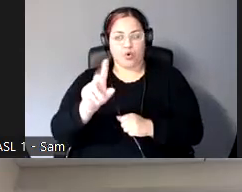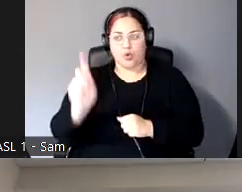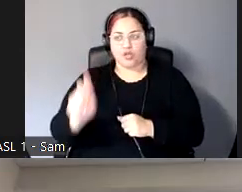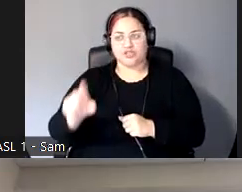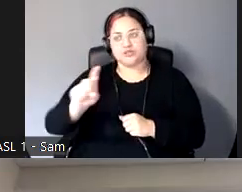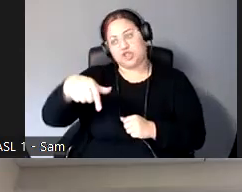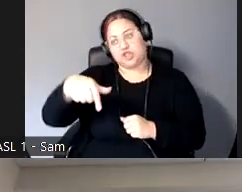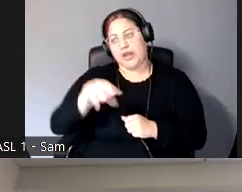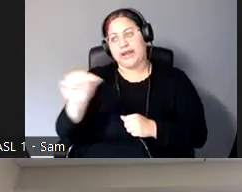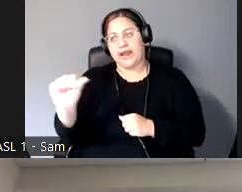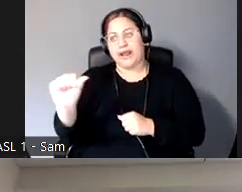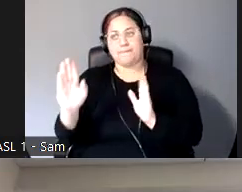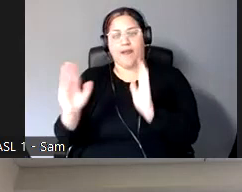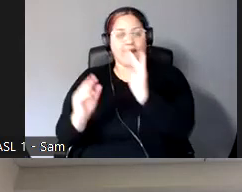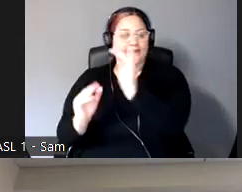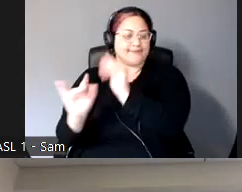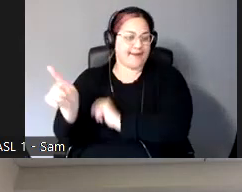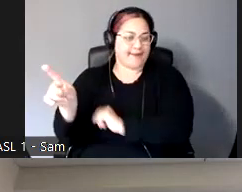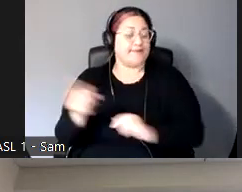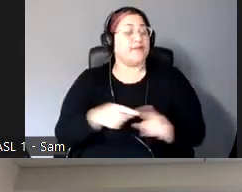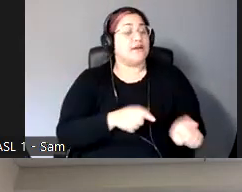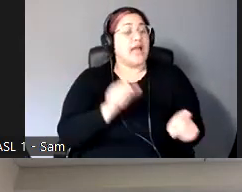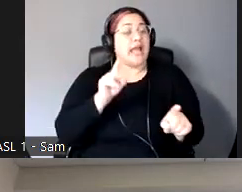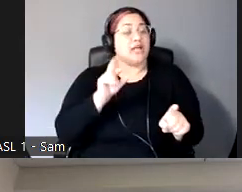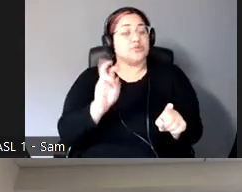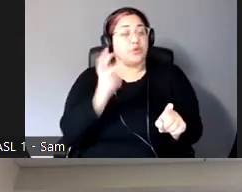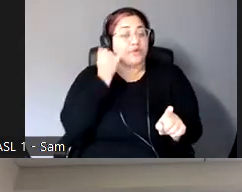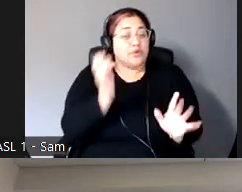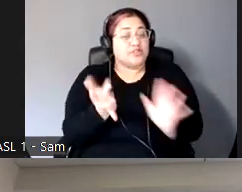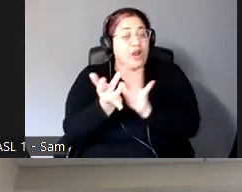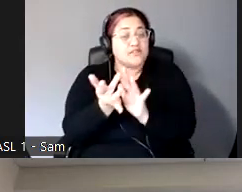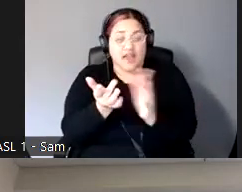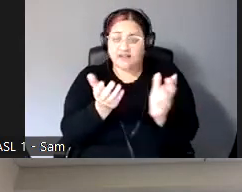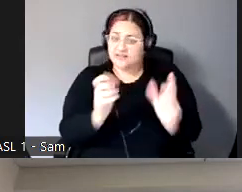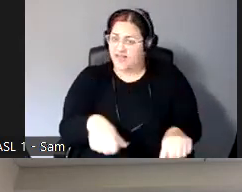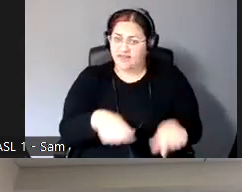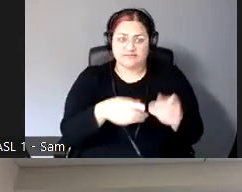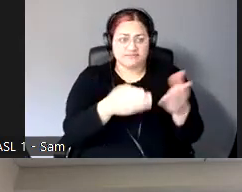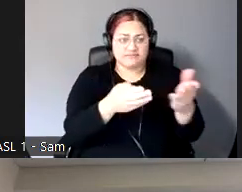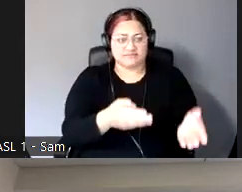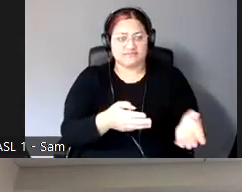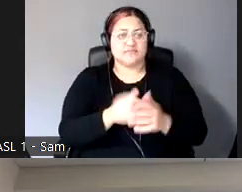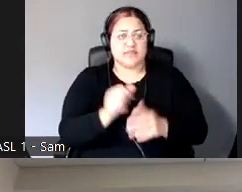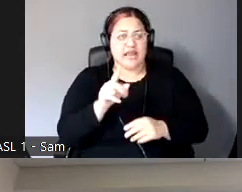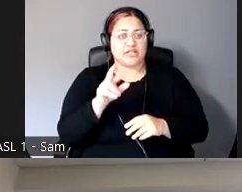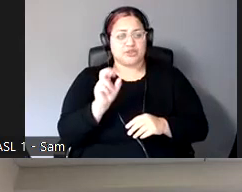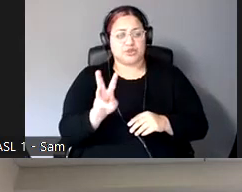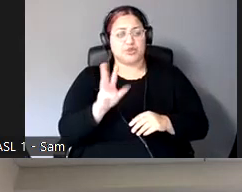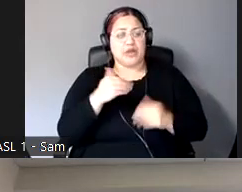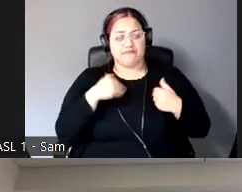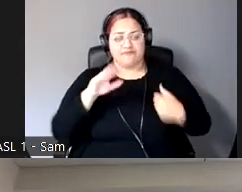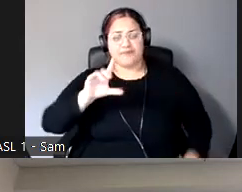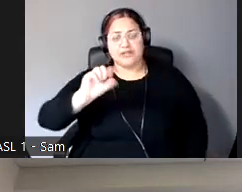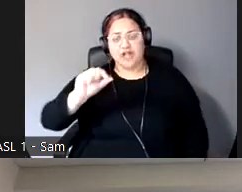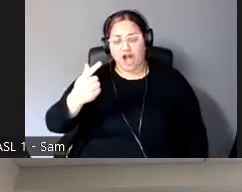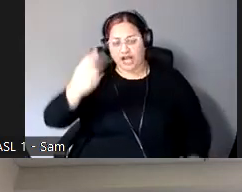for Andrew, if you'd like to follow up. They do have some really good blogs, information. You'll see